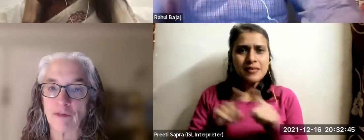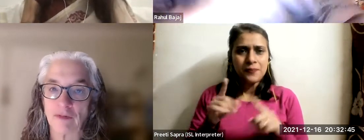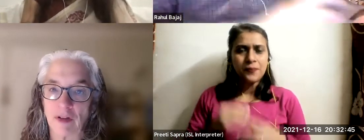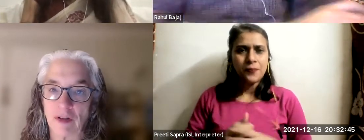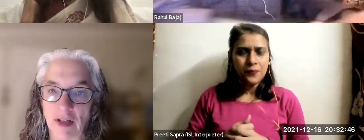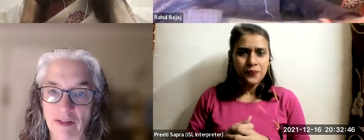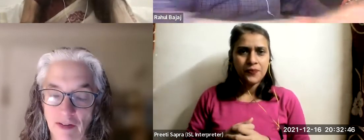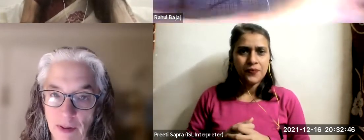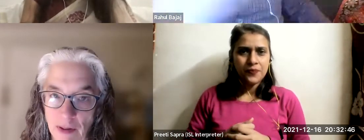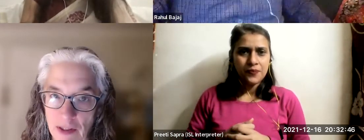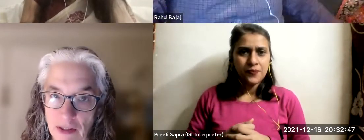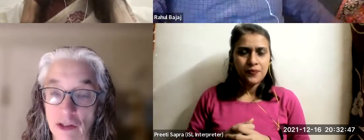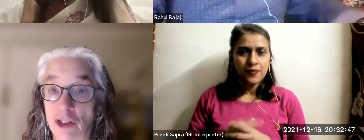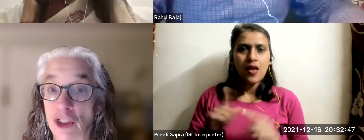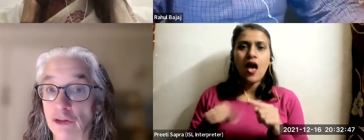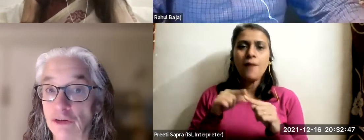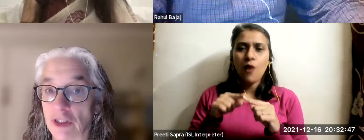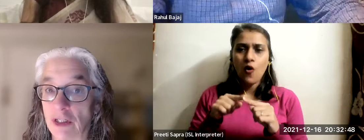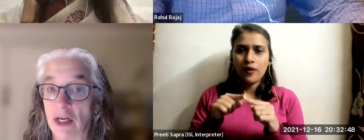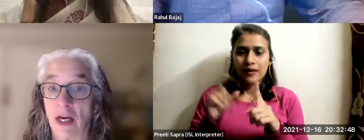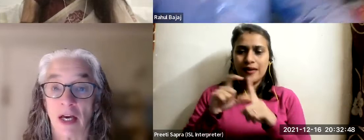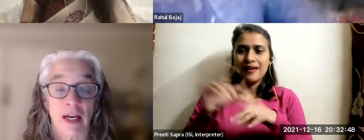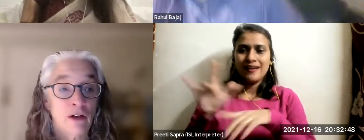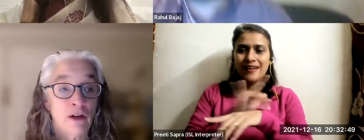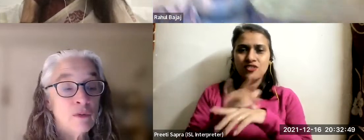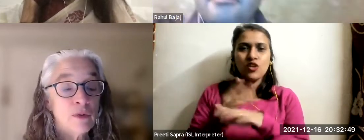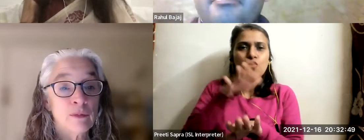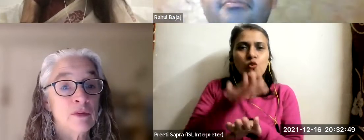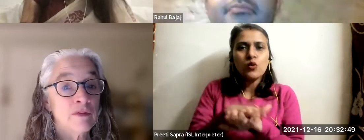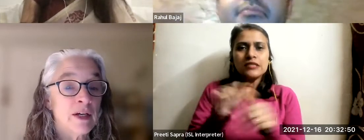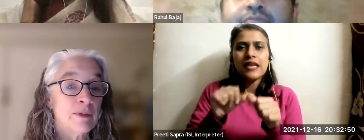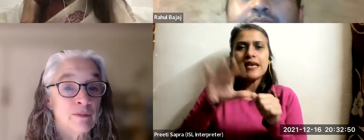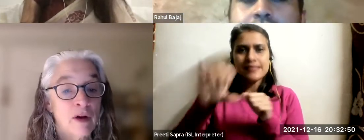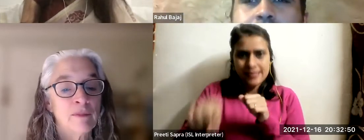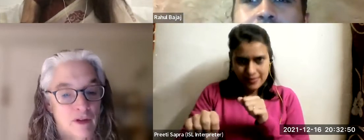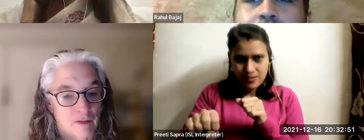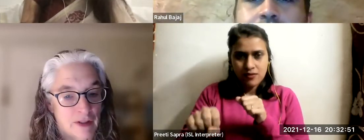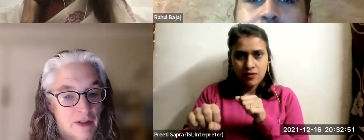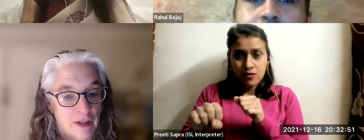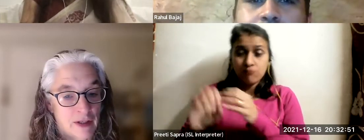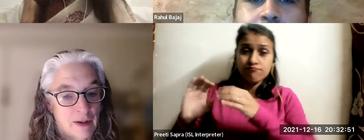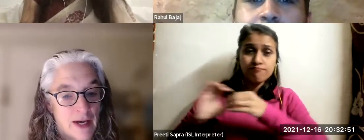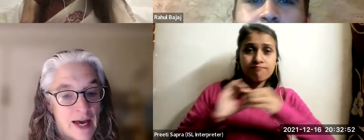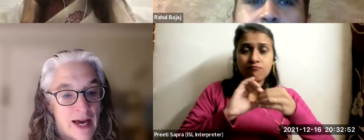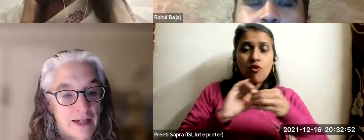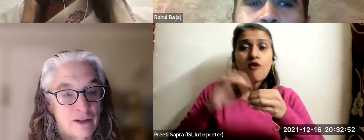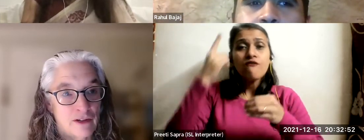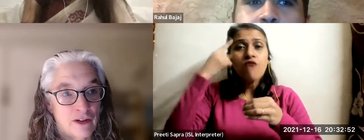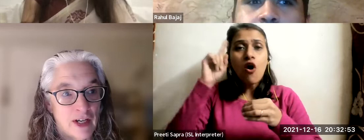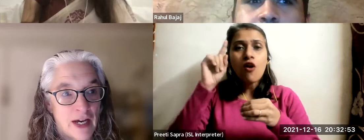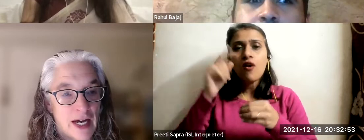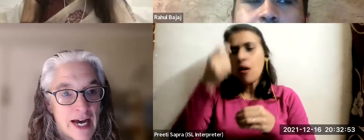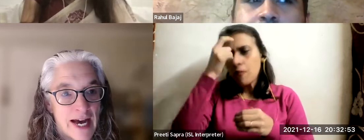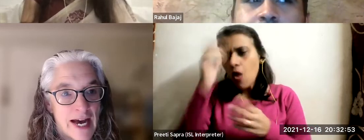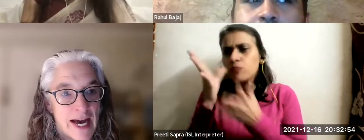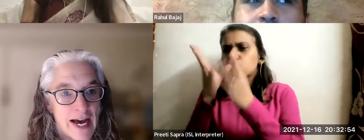terms of accessibility, digital inclusion, and also in terms of collaborative problem solving. And